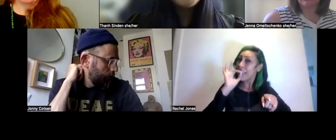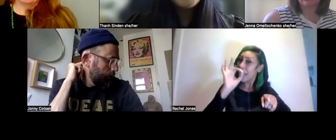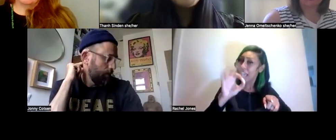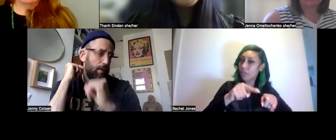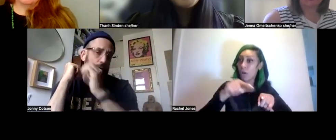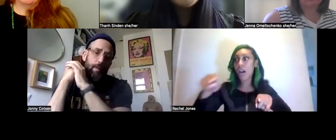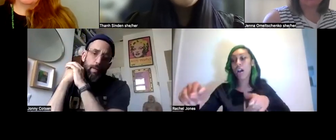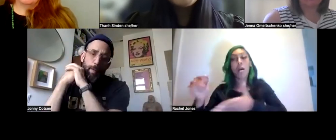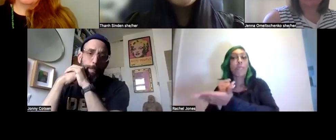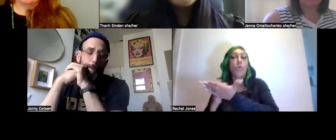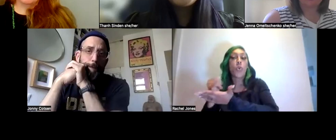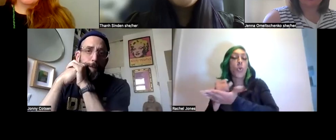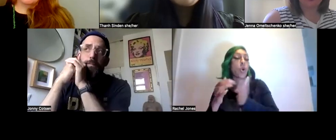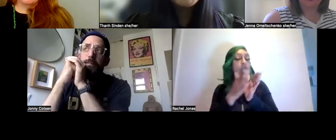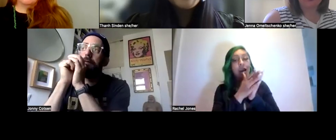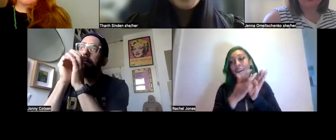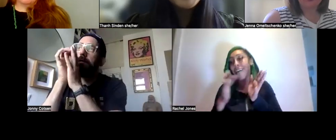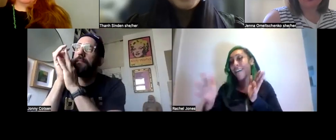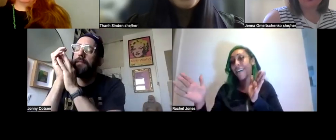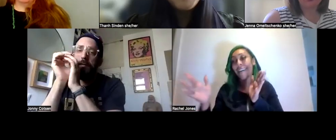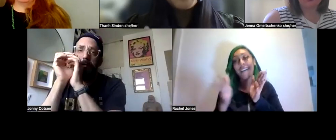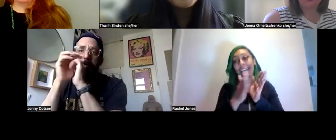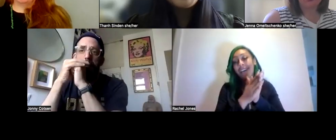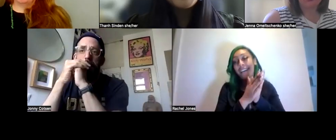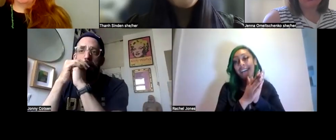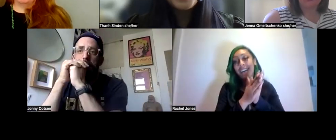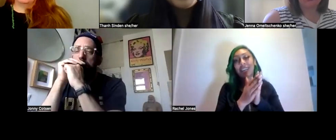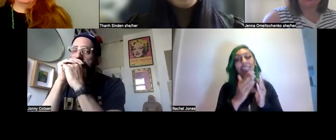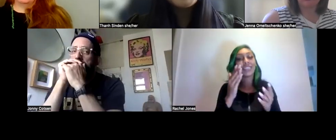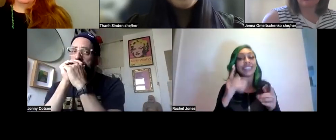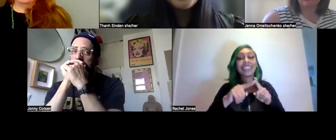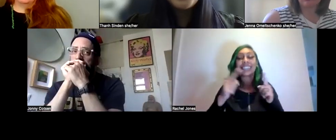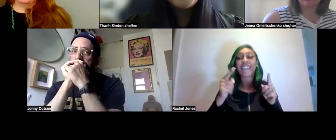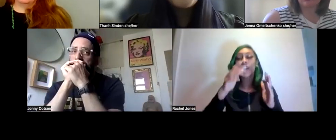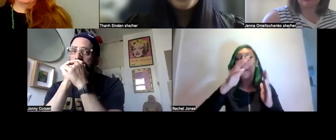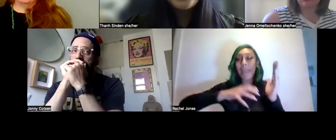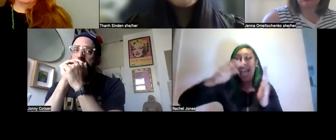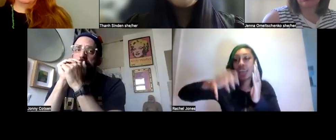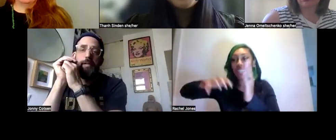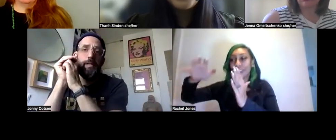So that, you know, there is stuff definitely everyone on different pages,